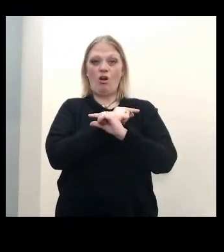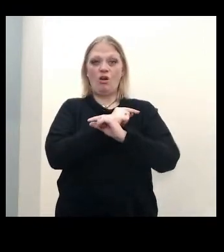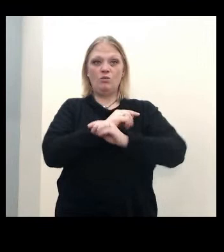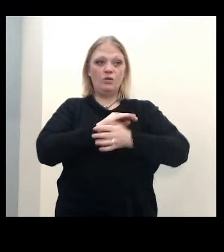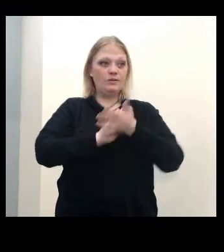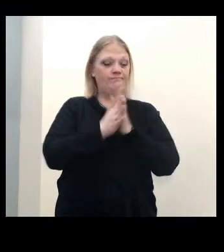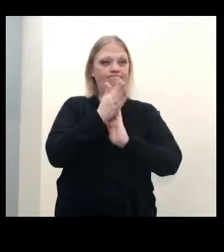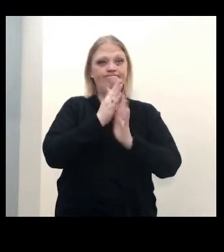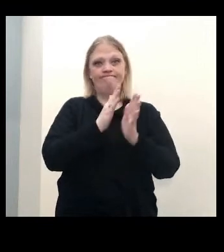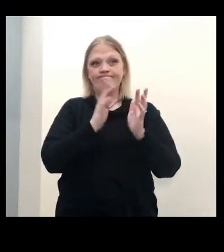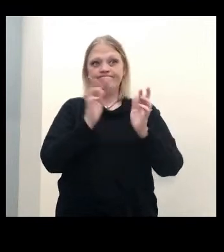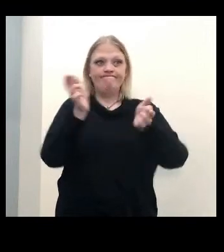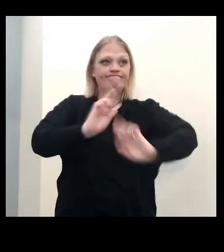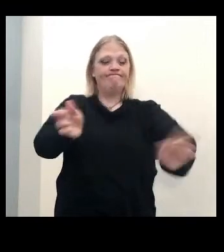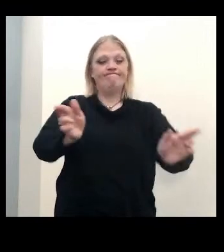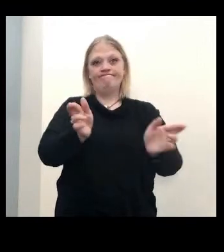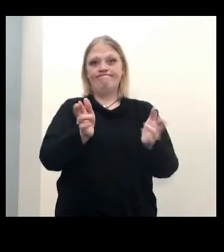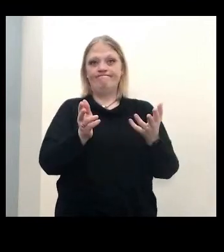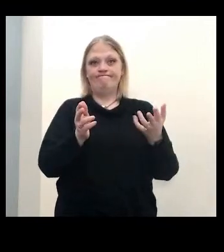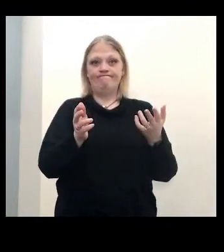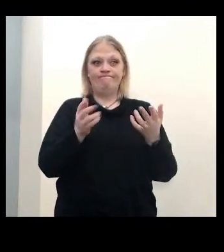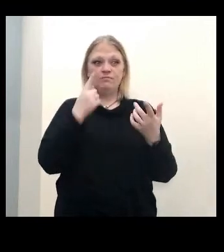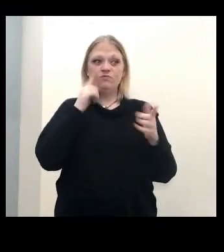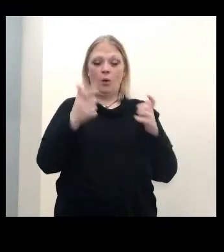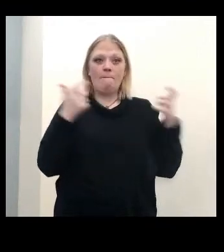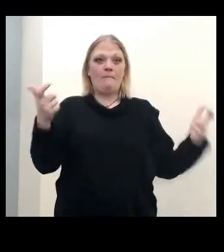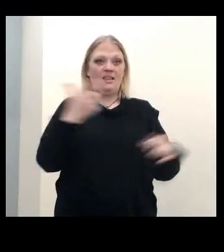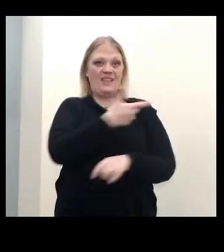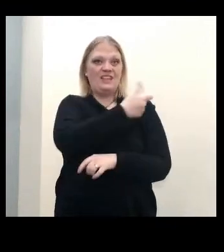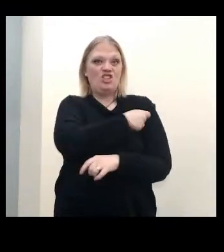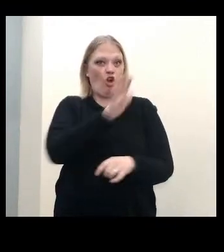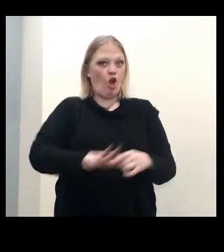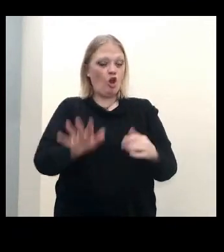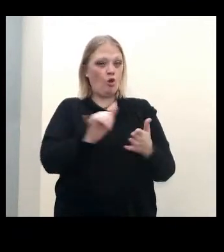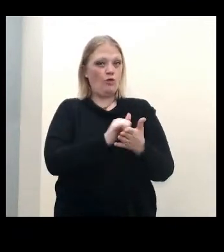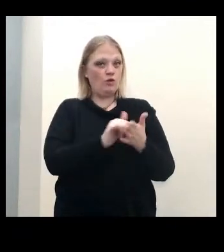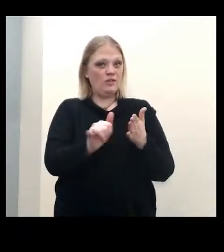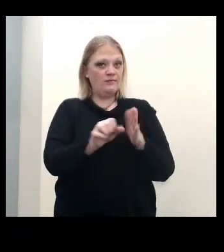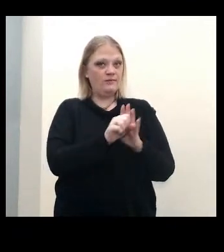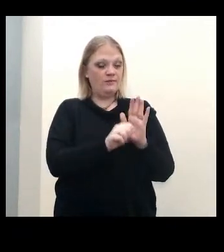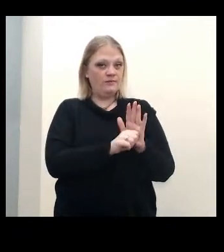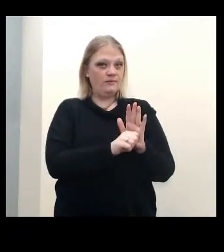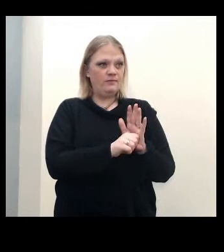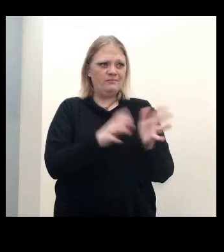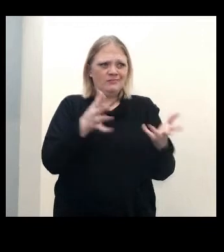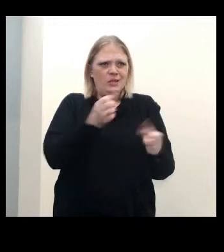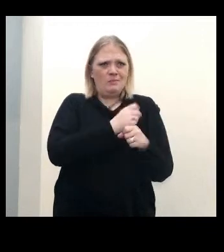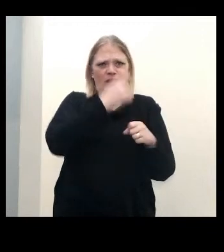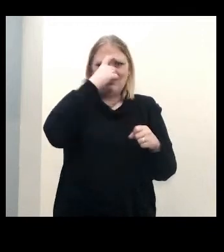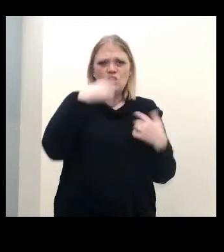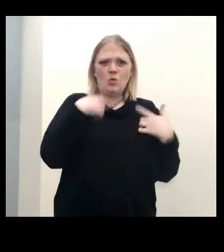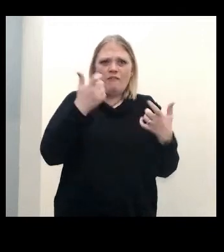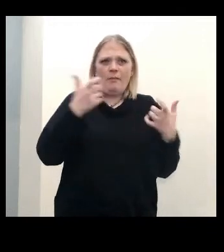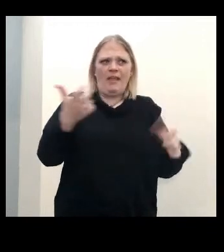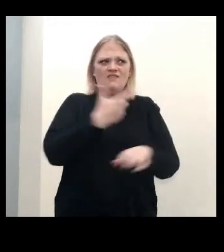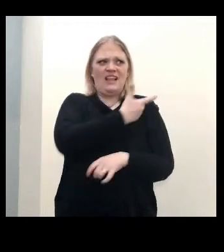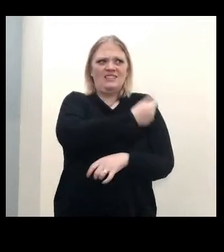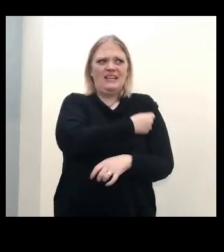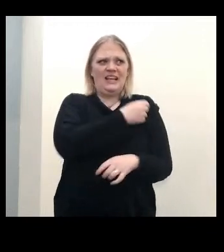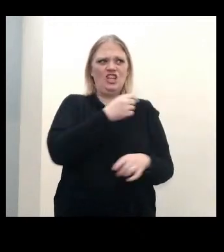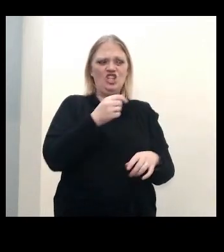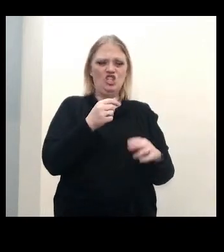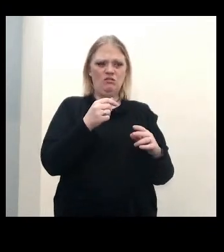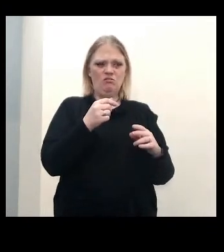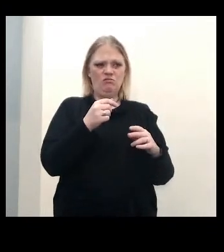this potential of doing mass vaccination sites across New York State. It certainly makes sense to have a mass vaccination site in